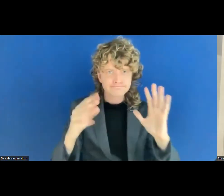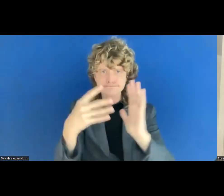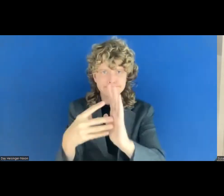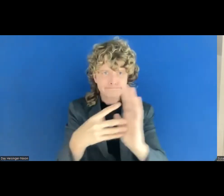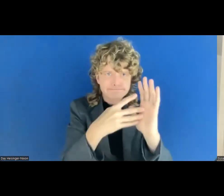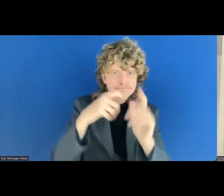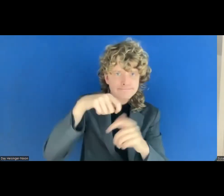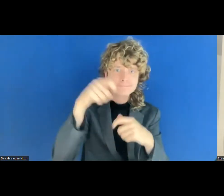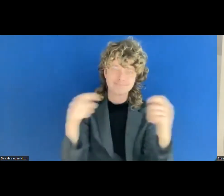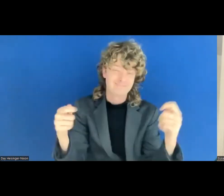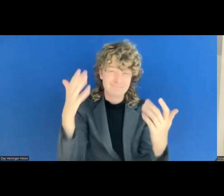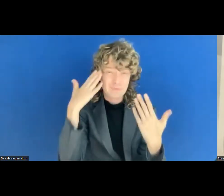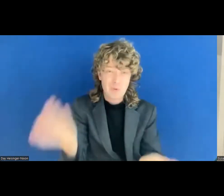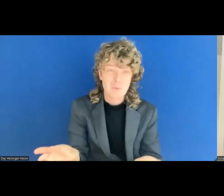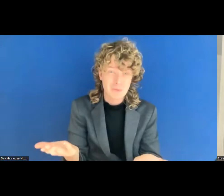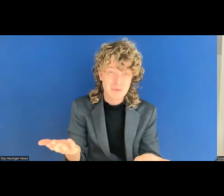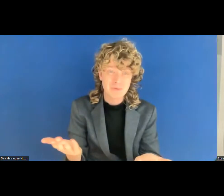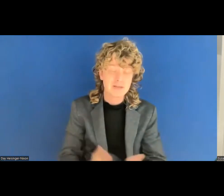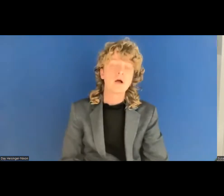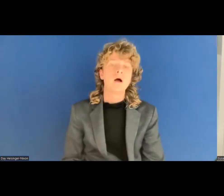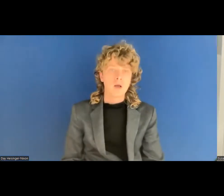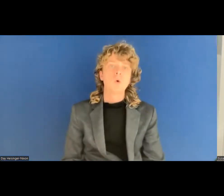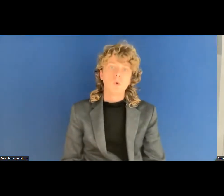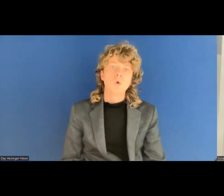less supporting material, which is, of course, a challenge.